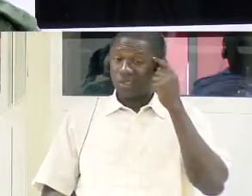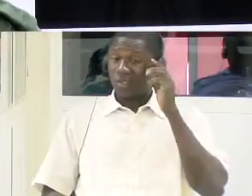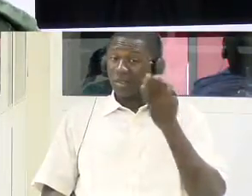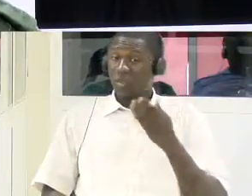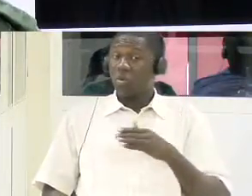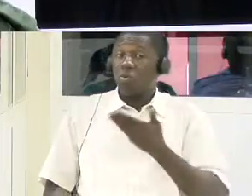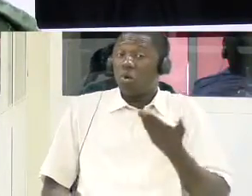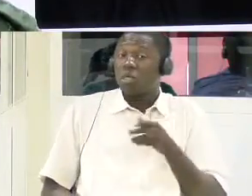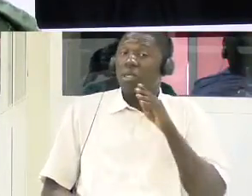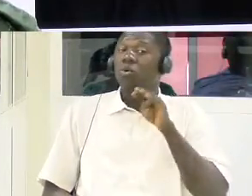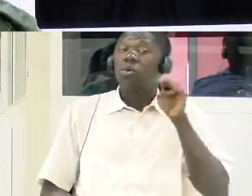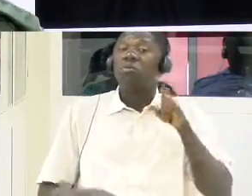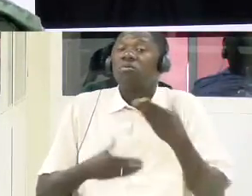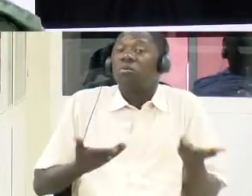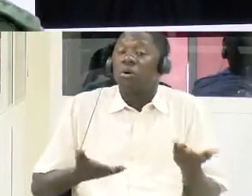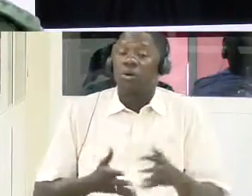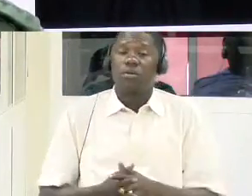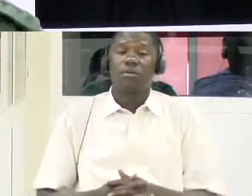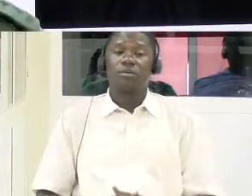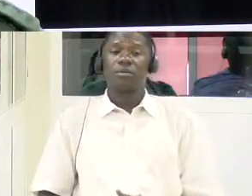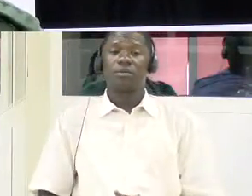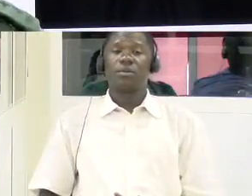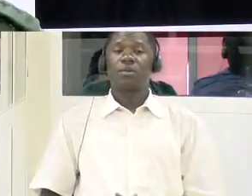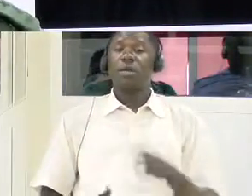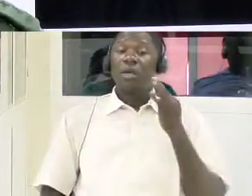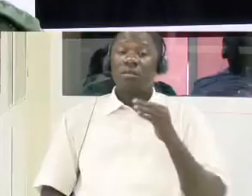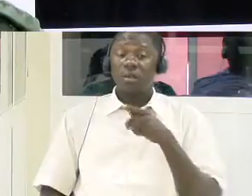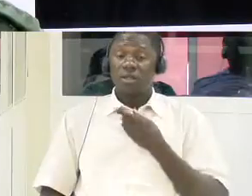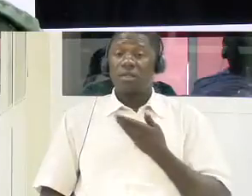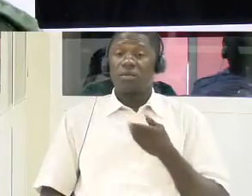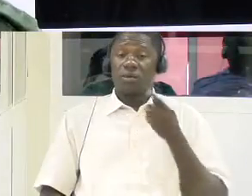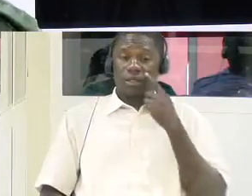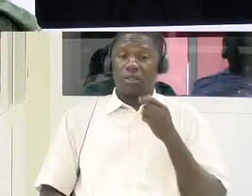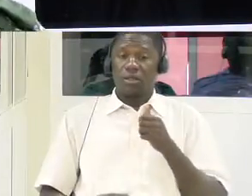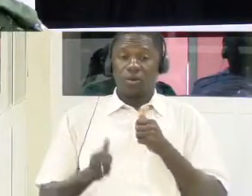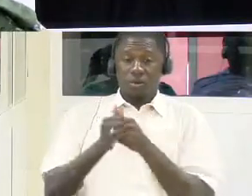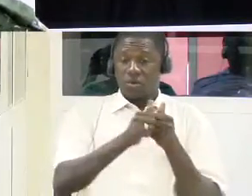called me for? If at all he is with his escort, then I will just